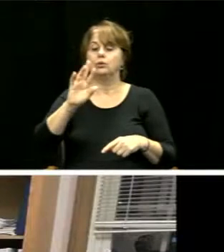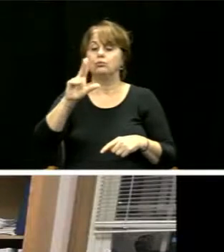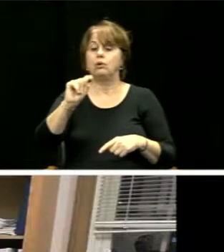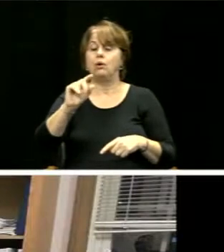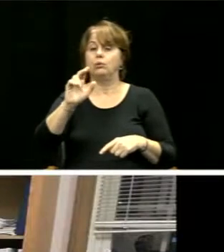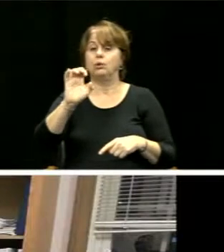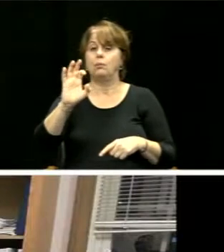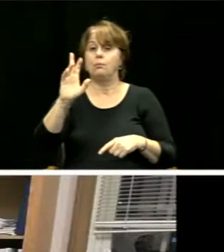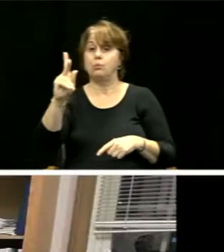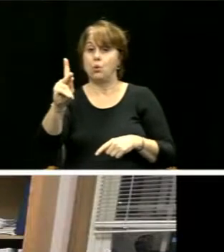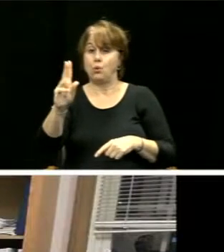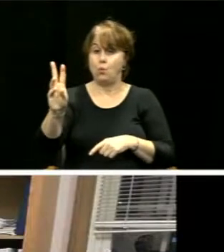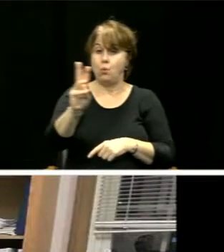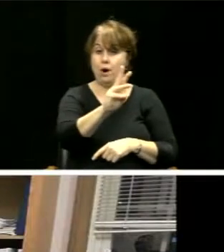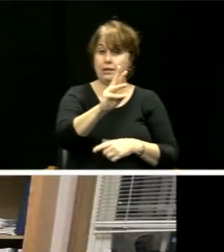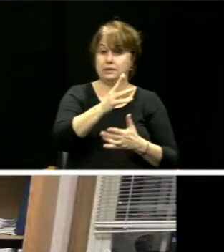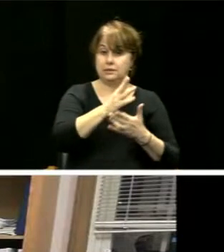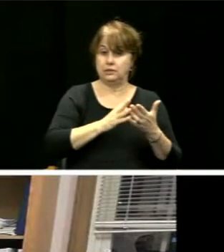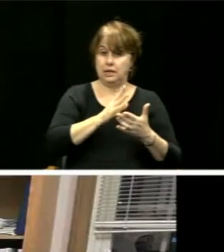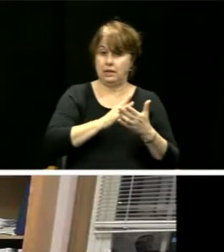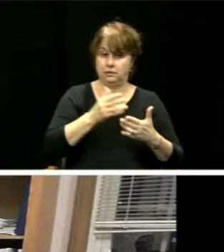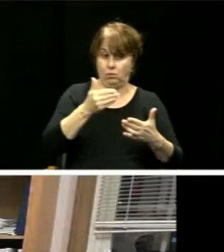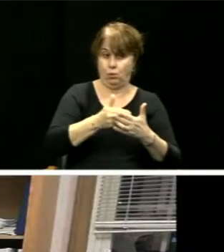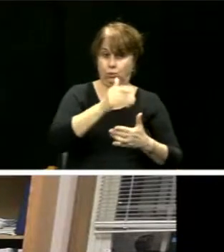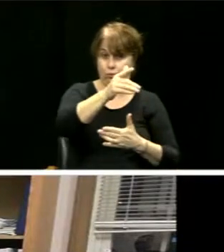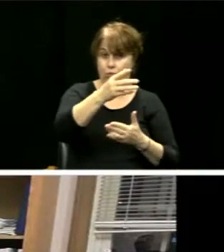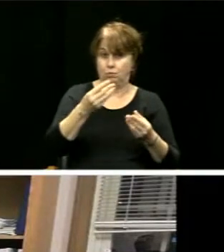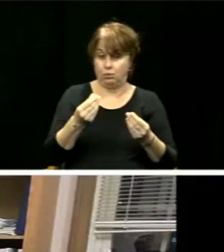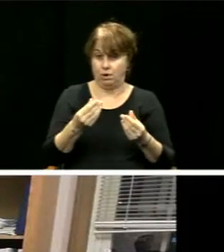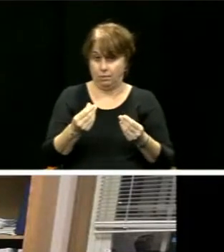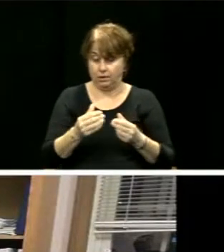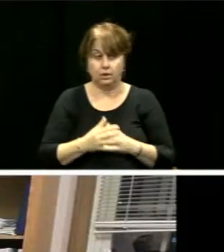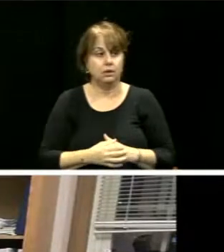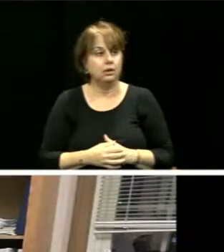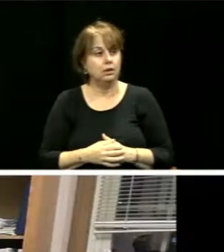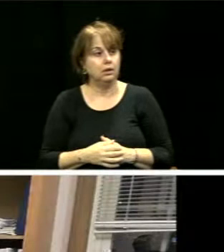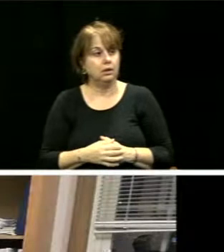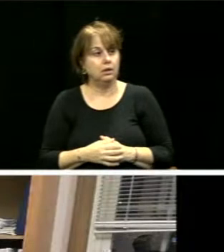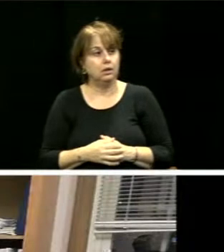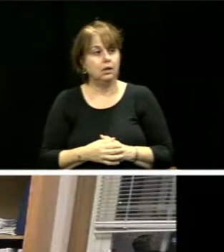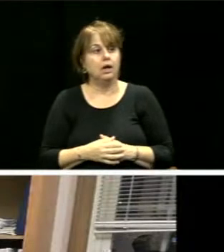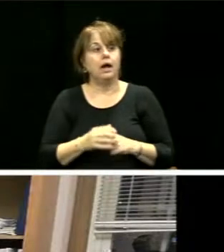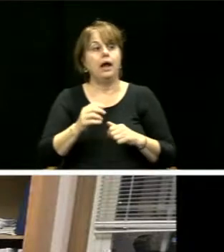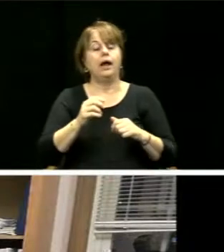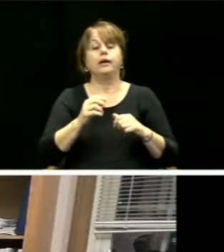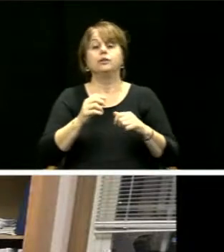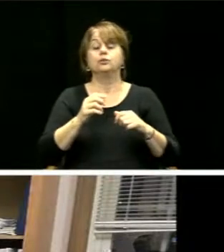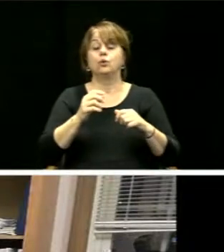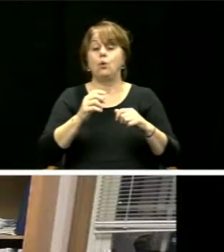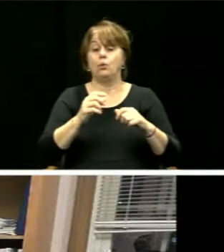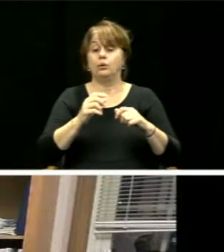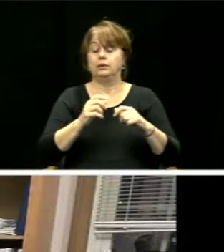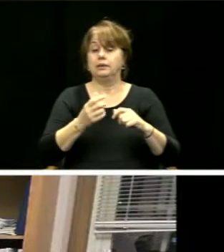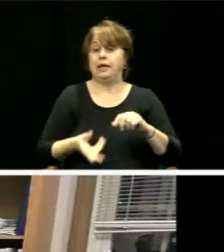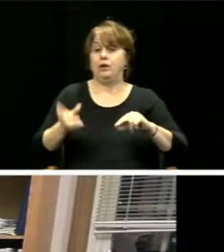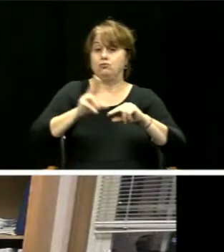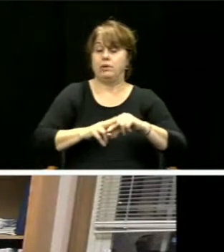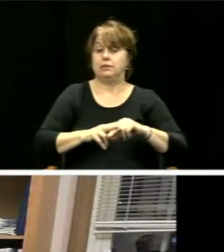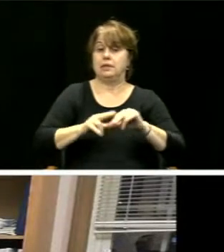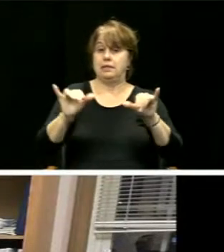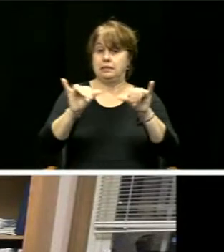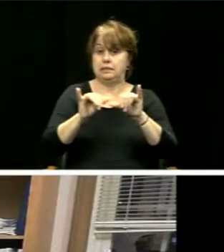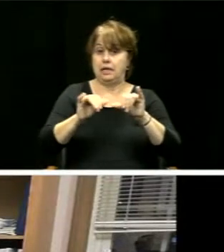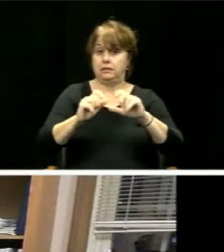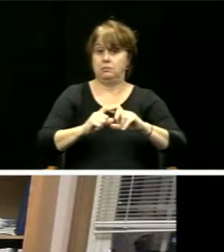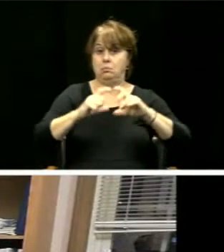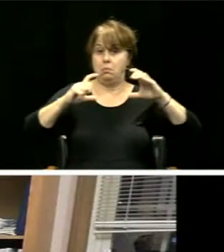property. And for various reasons, cost, the fact that we would be increasing pipes across private properties, which I don't